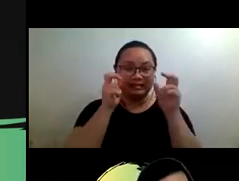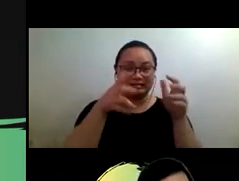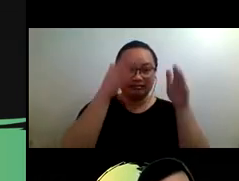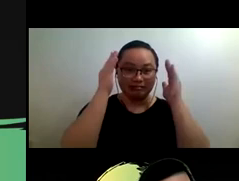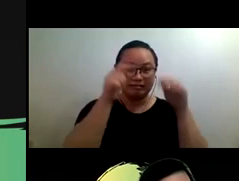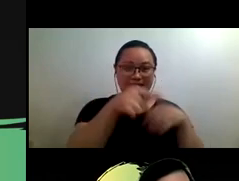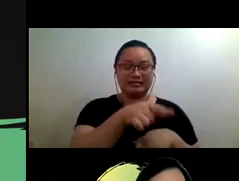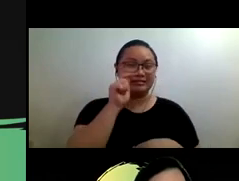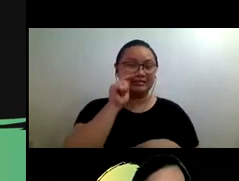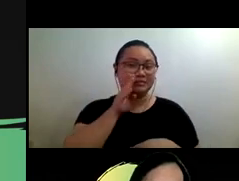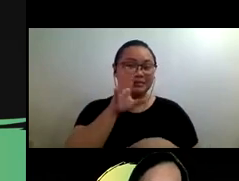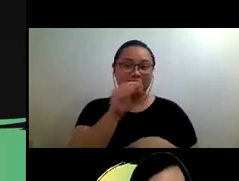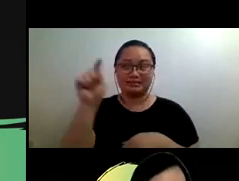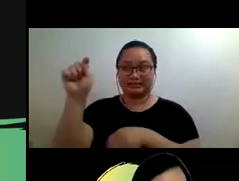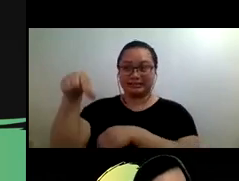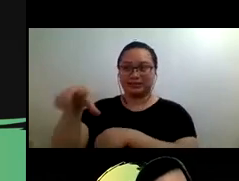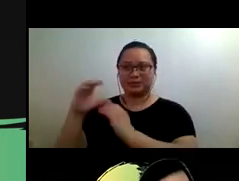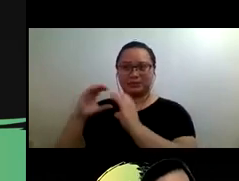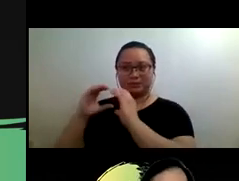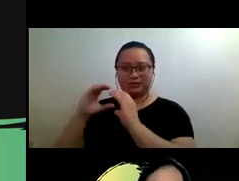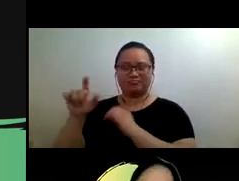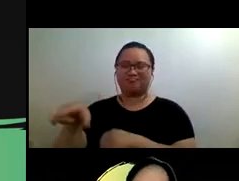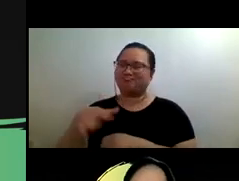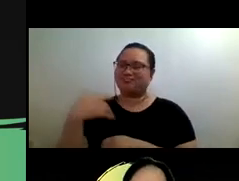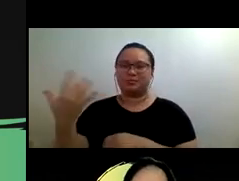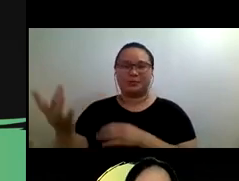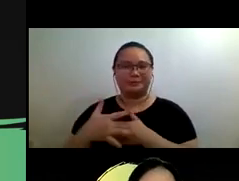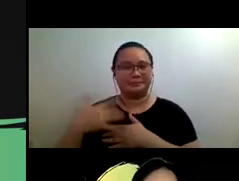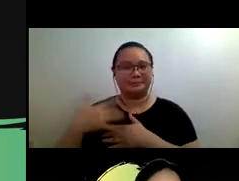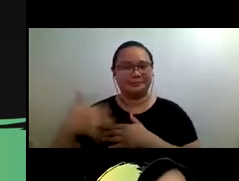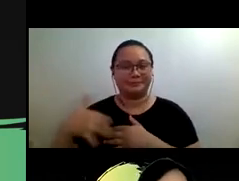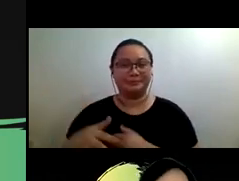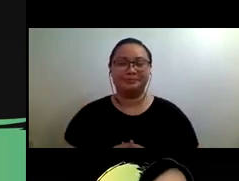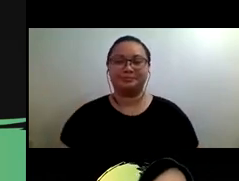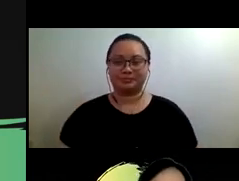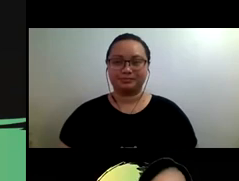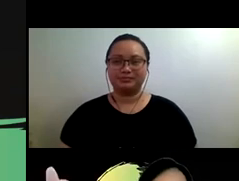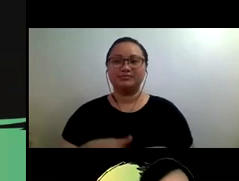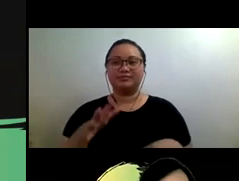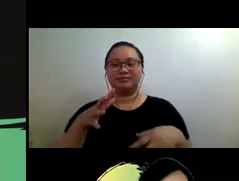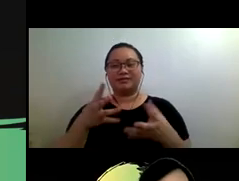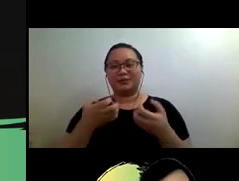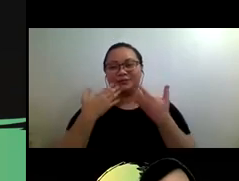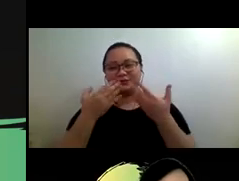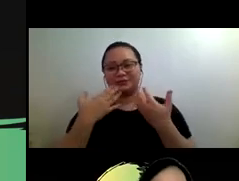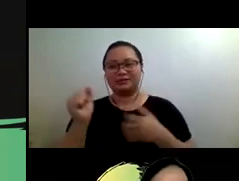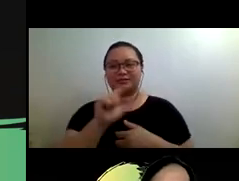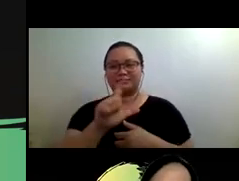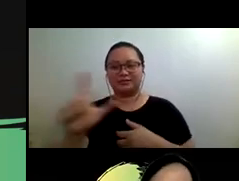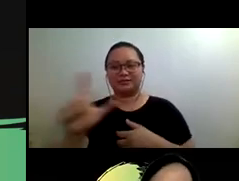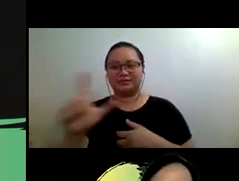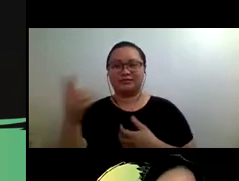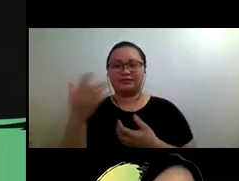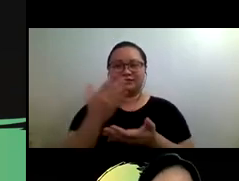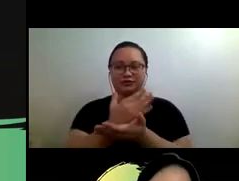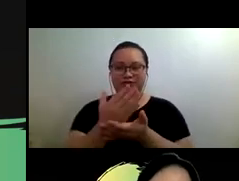at yung kay TQ naman yung communication. And of course, I'd like to thank you, Jemai, and everyone for sharing the